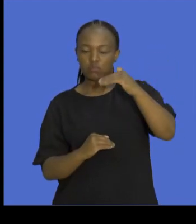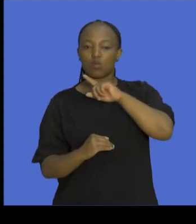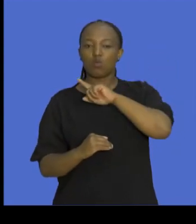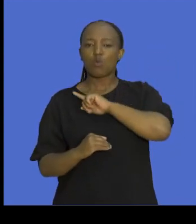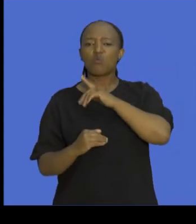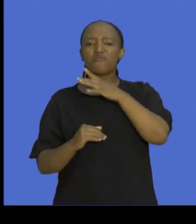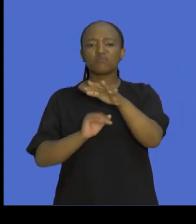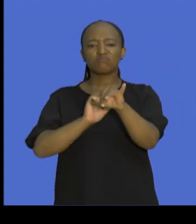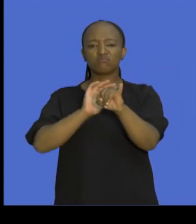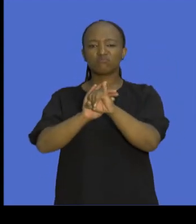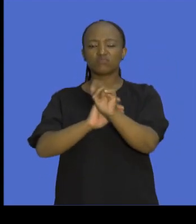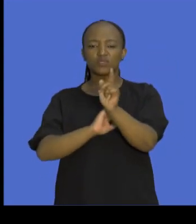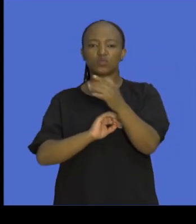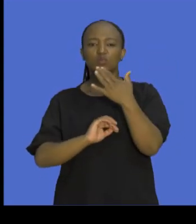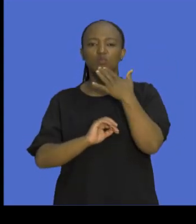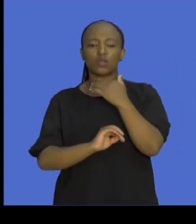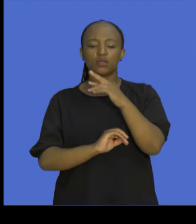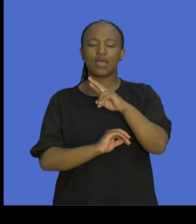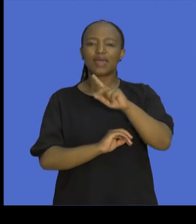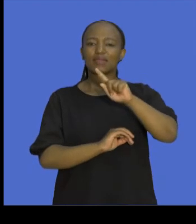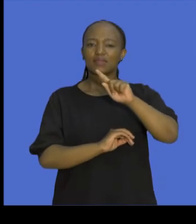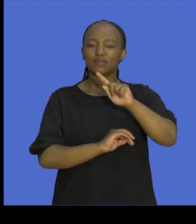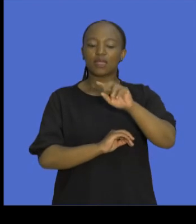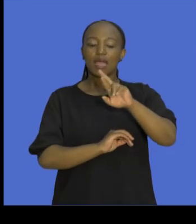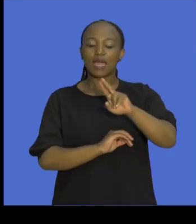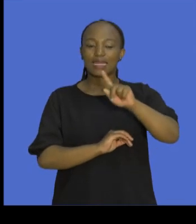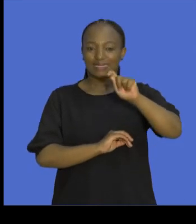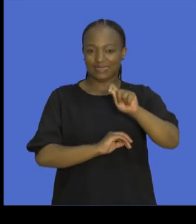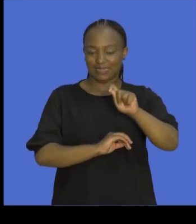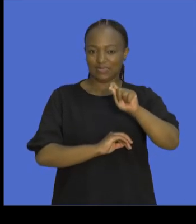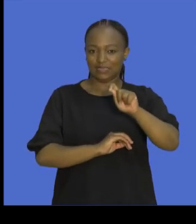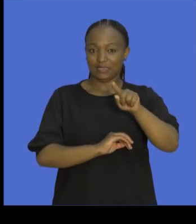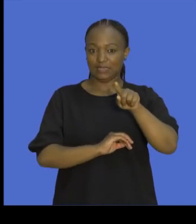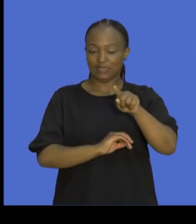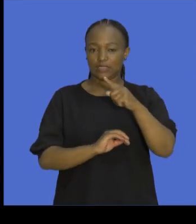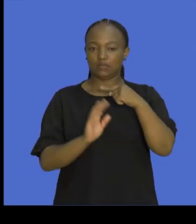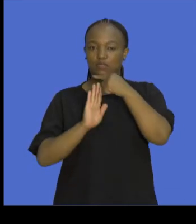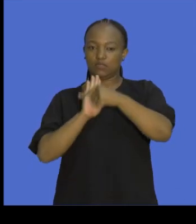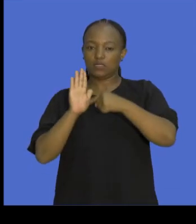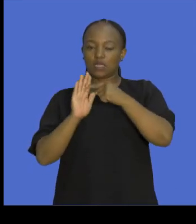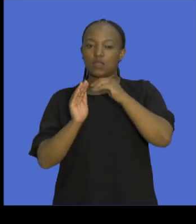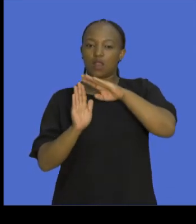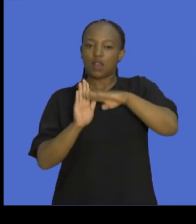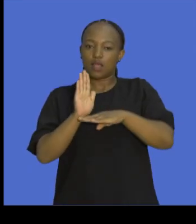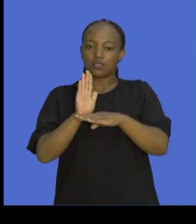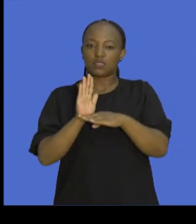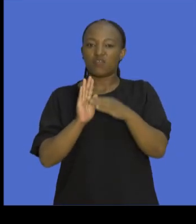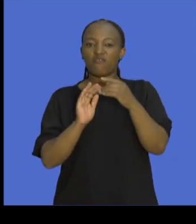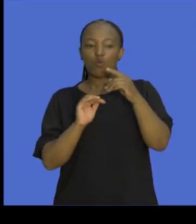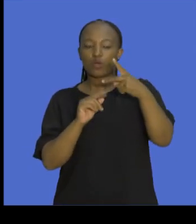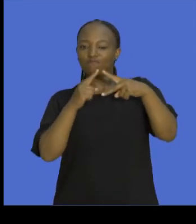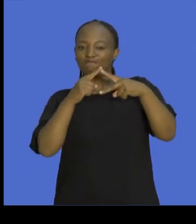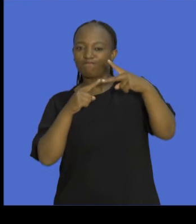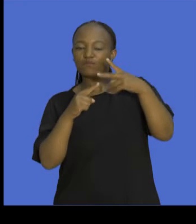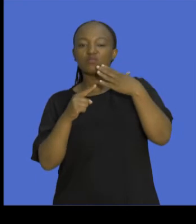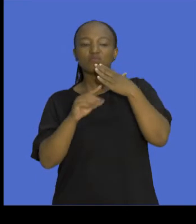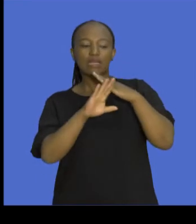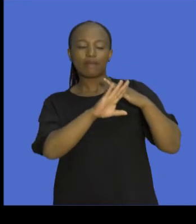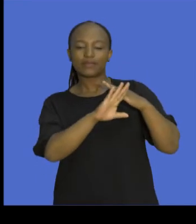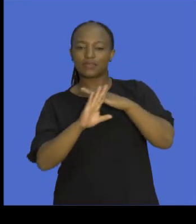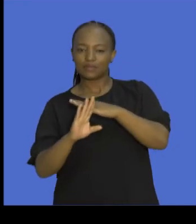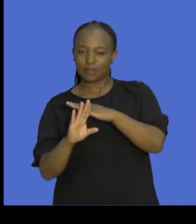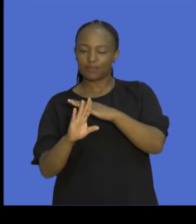observe that the total resistance, that's our RT, okay, of the circuit is less than the resistance of either of the